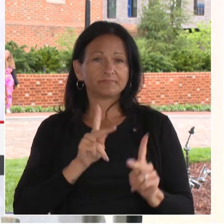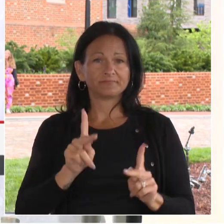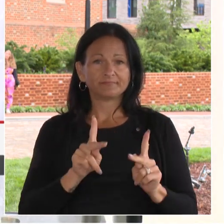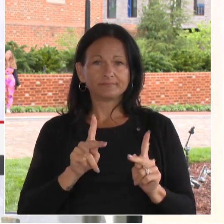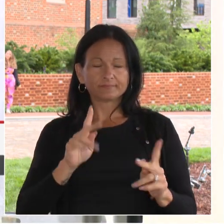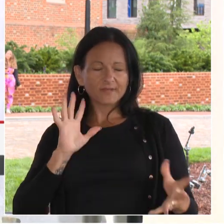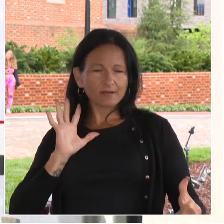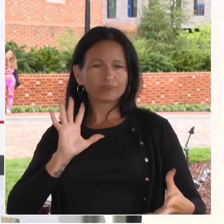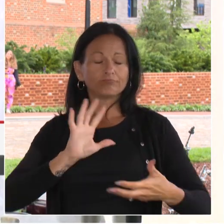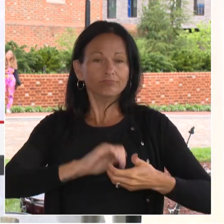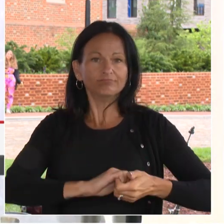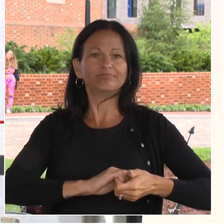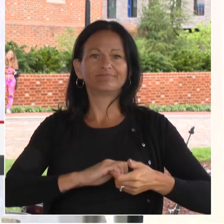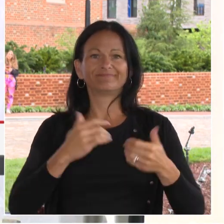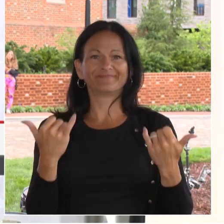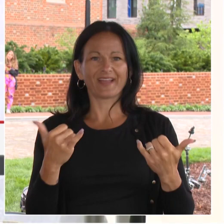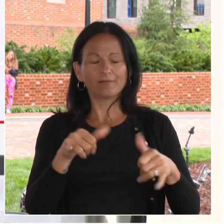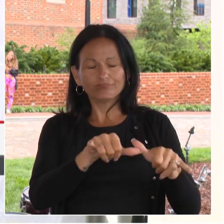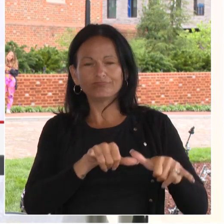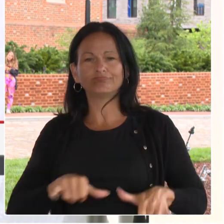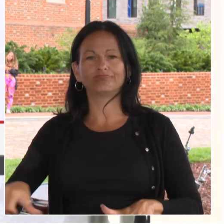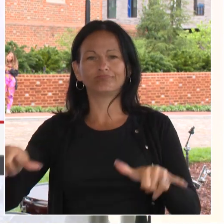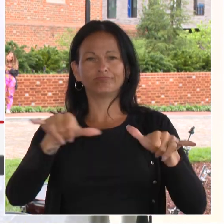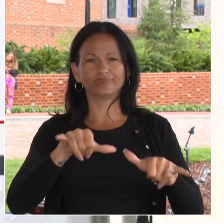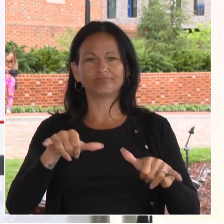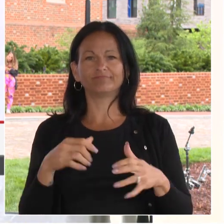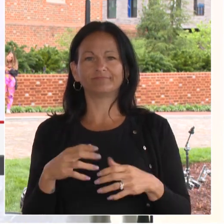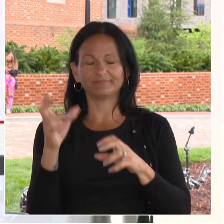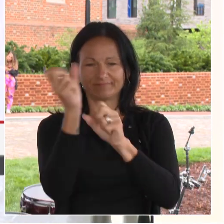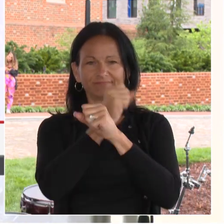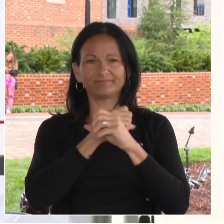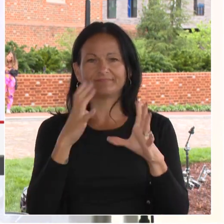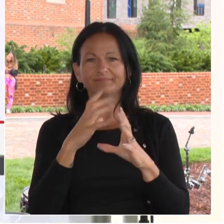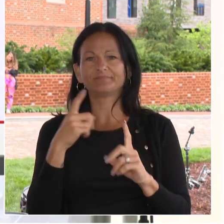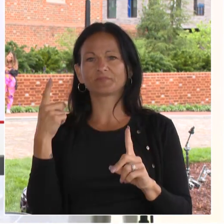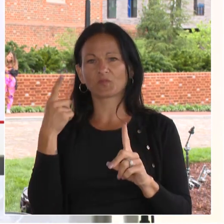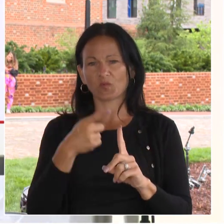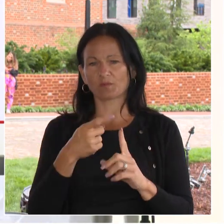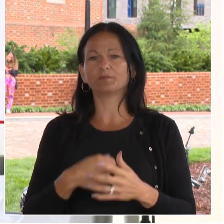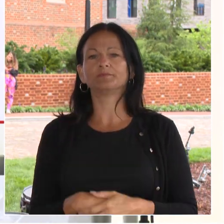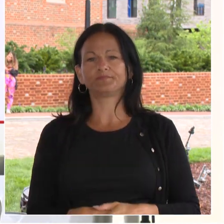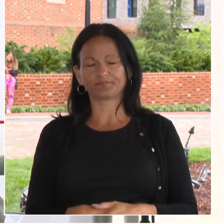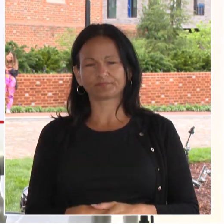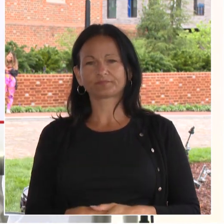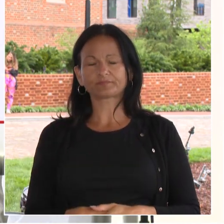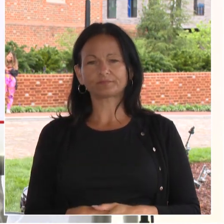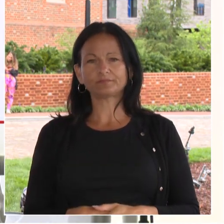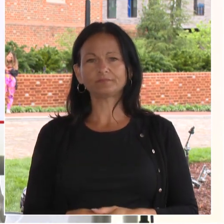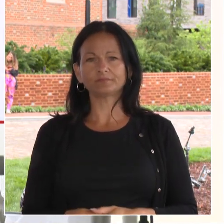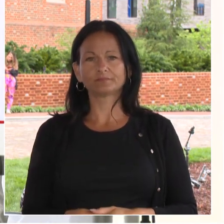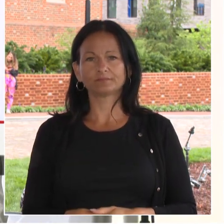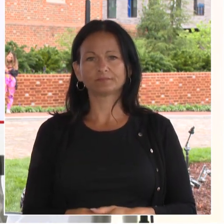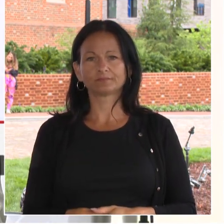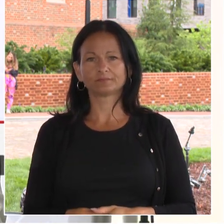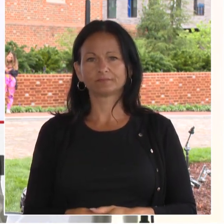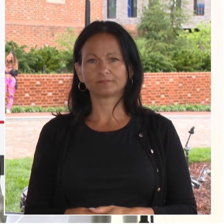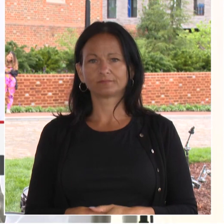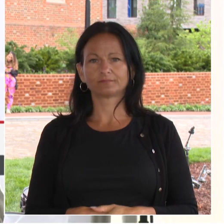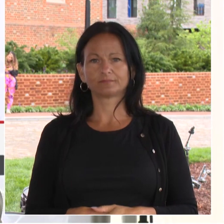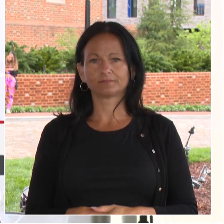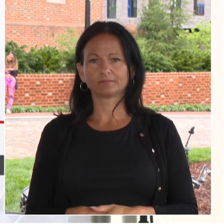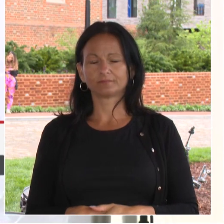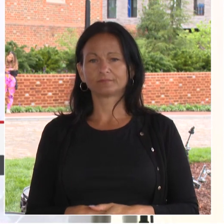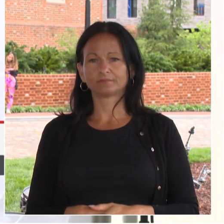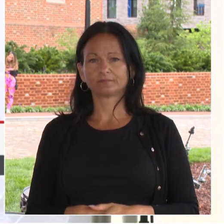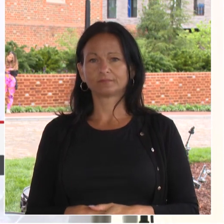come together and really pull the oars in the same direction. From the inception of, and I think it was the second or third maybe day